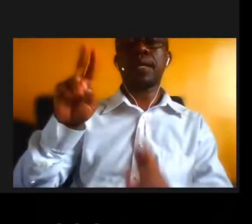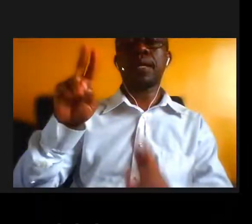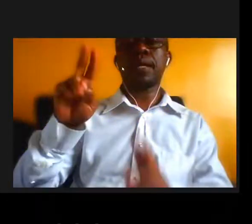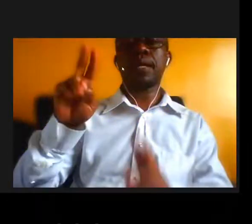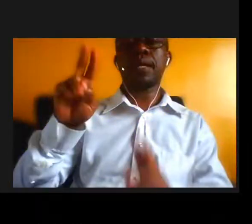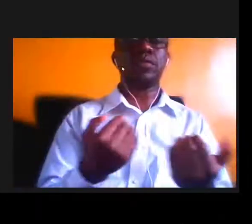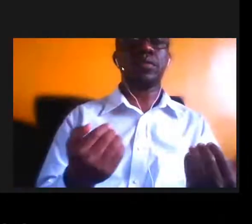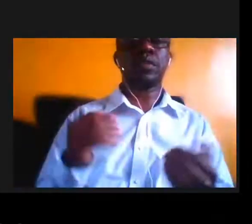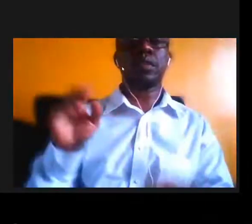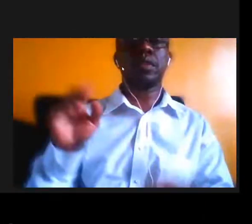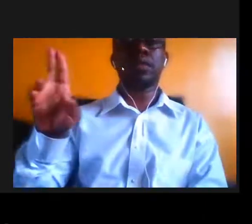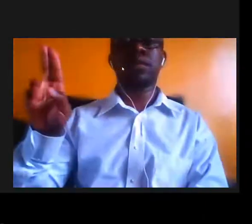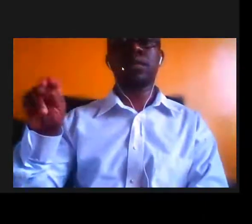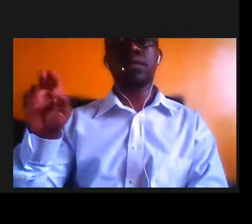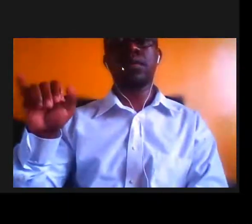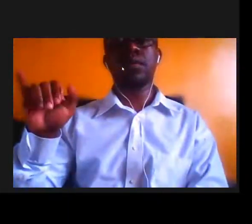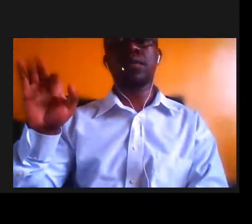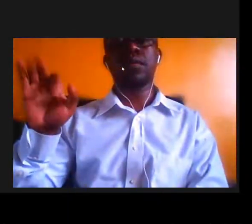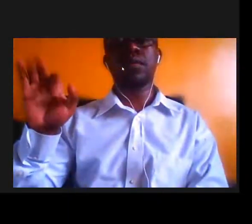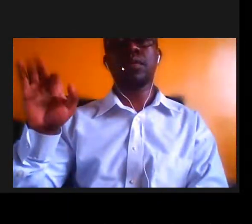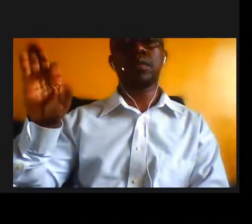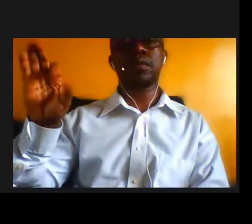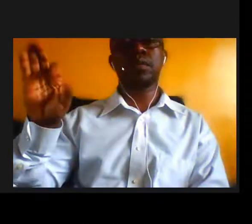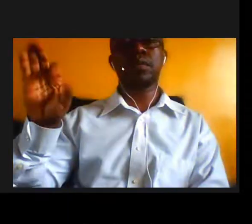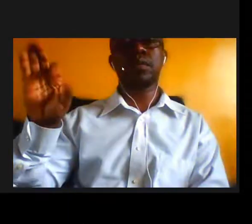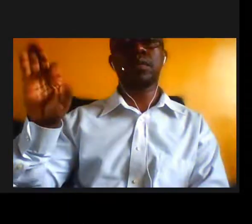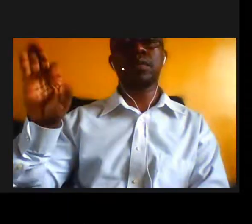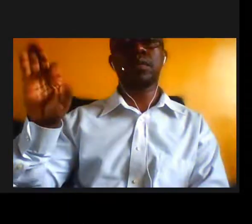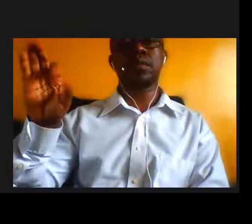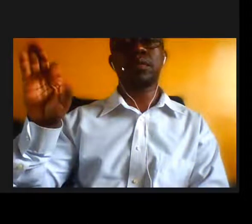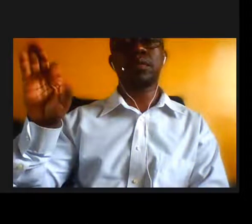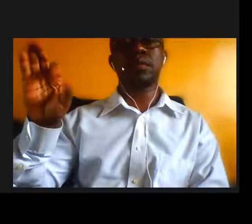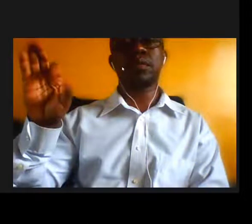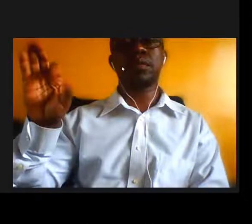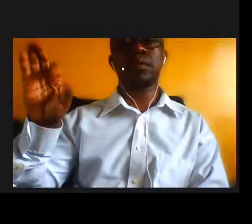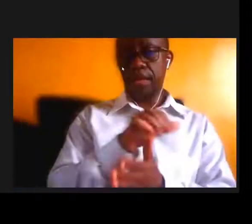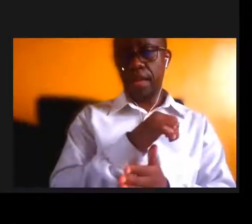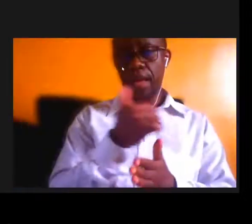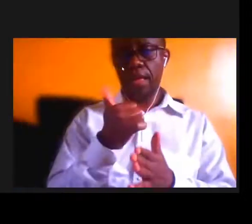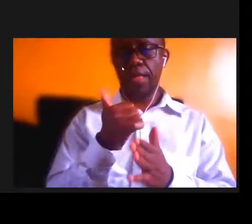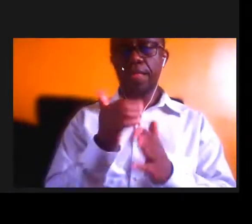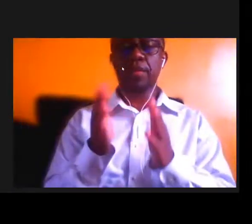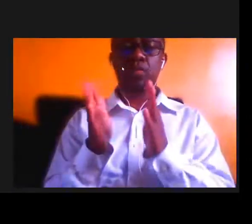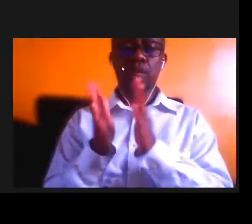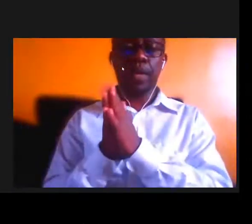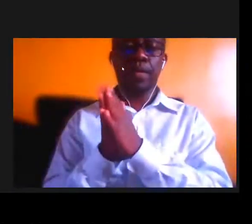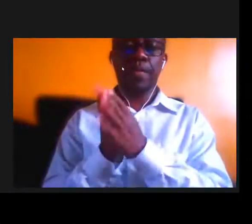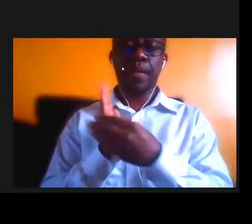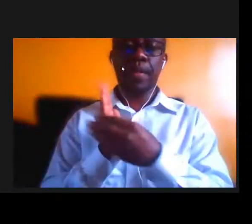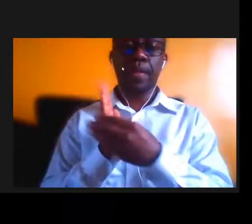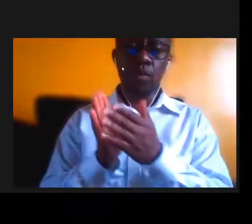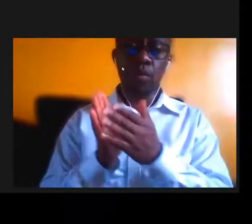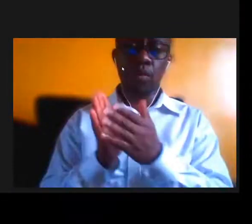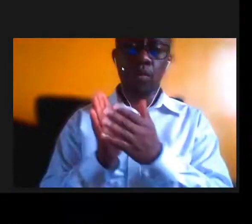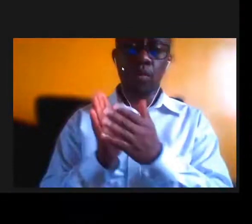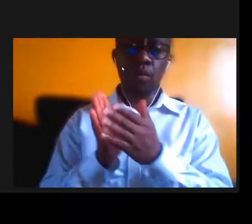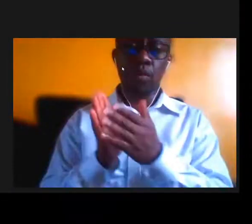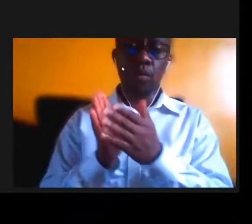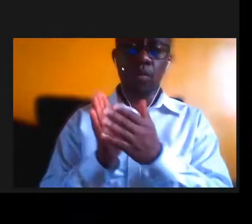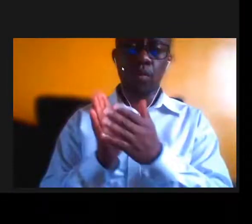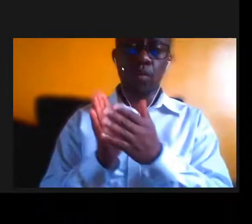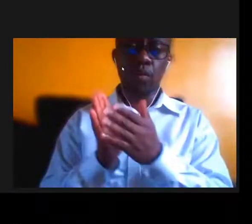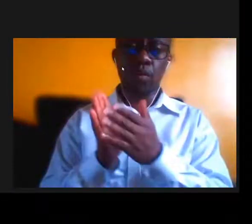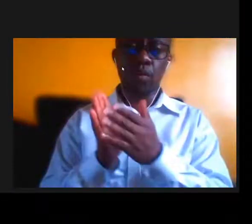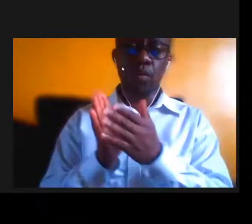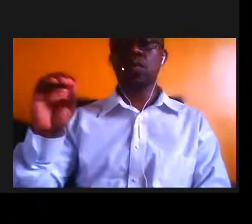UNICEF, to mention but a few, take a lead role with us, the local CSOs, in engaging with government to